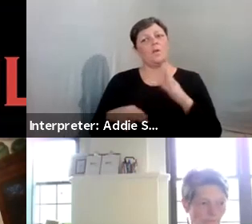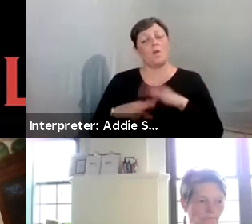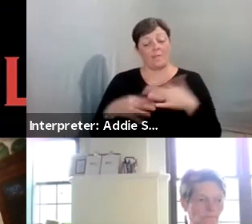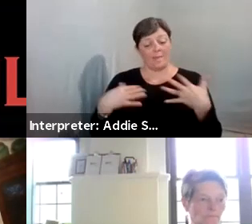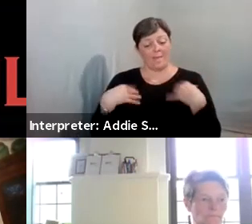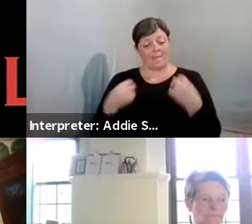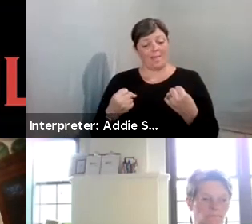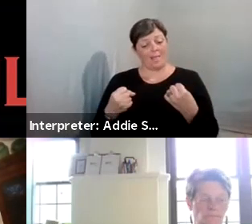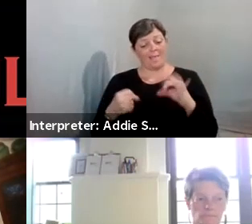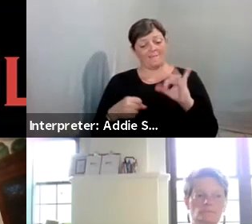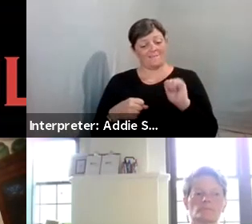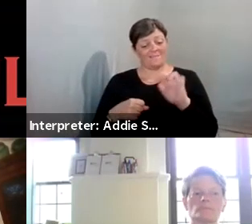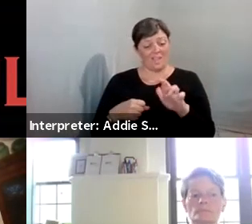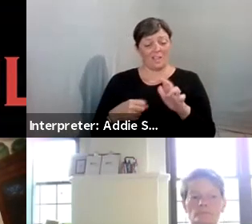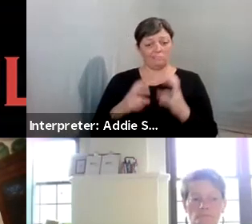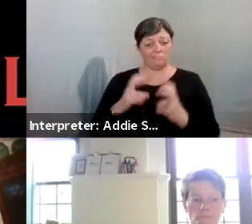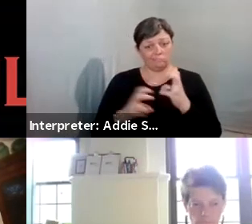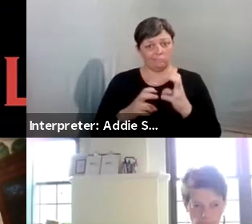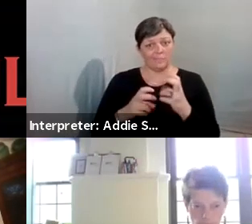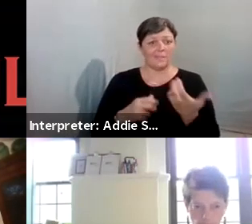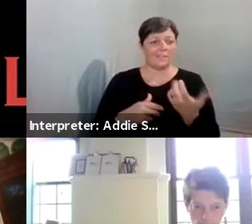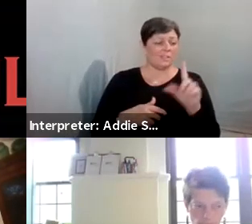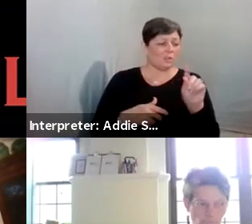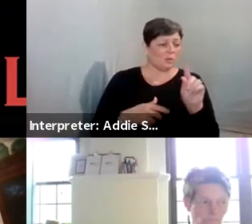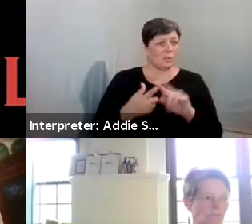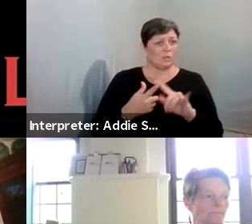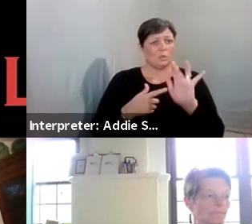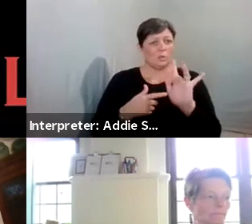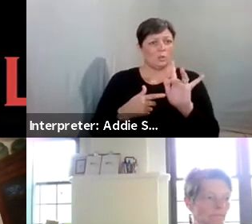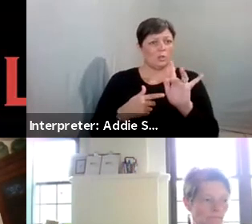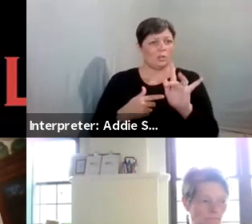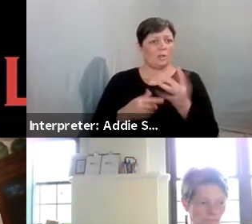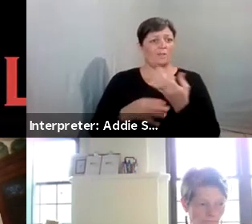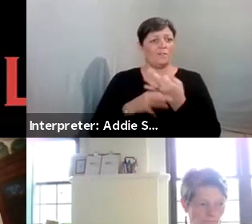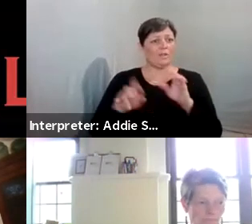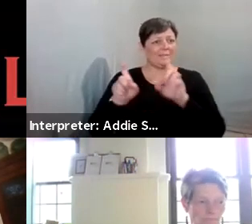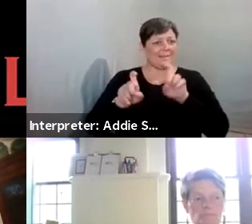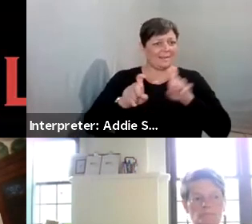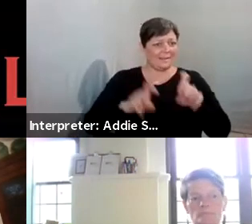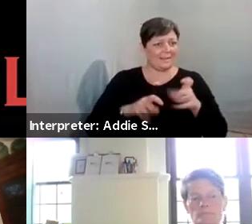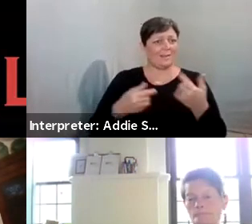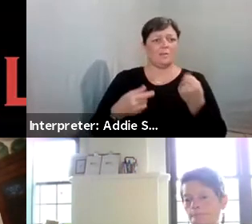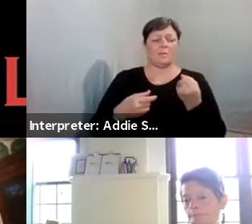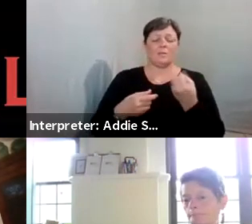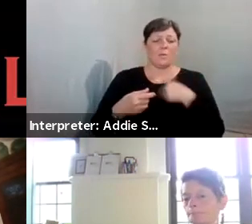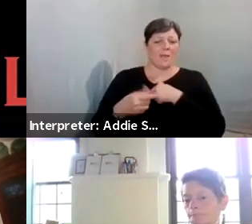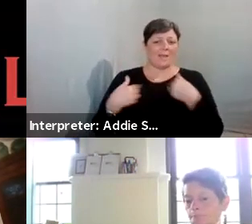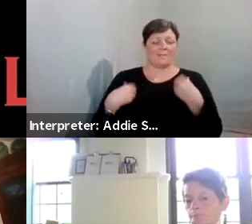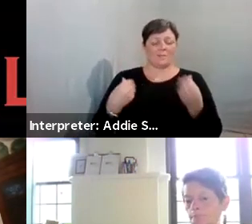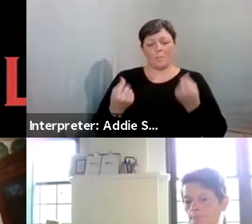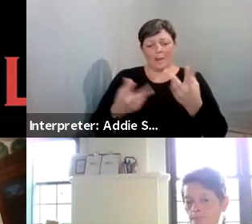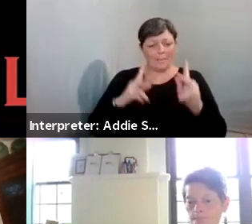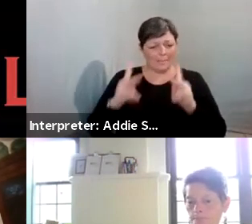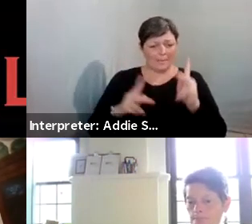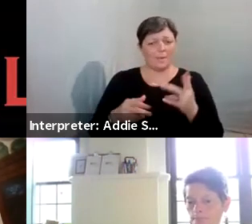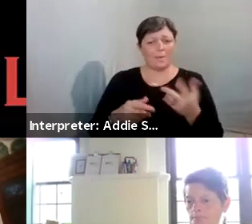fairs anywhere from 20 to 25 free screenings. And we have so many people we're